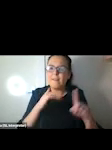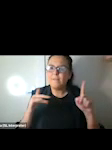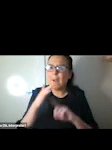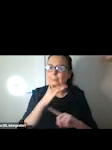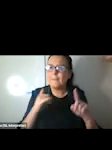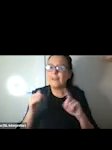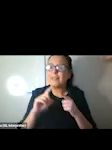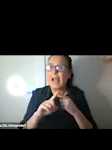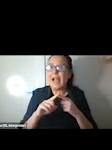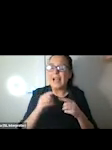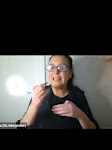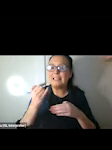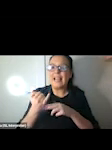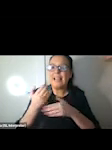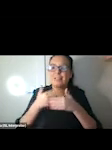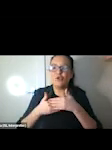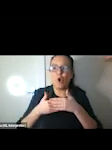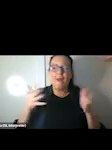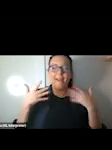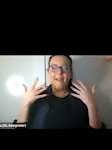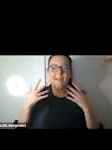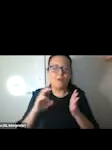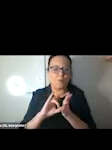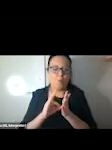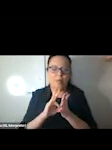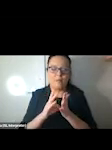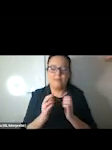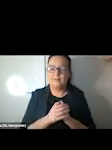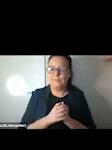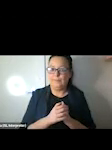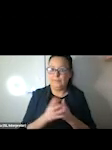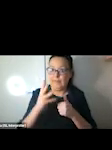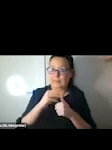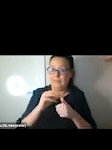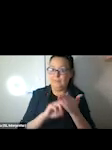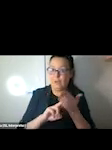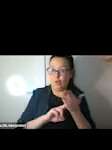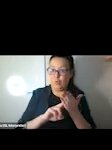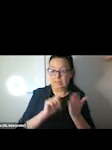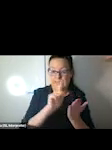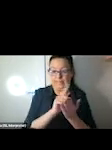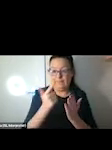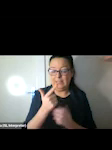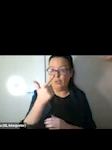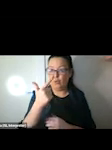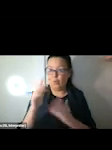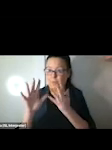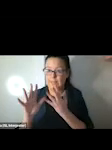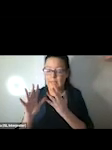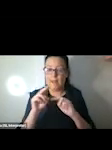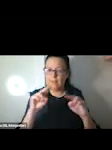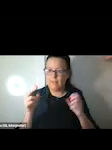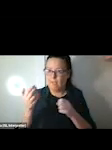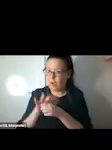air quality. Specific uses covered in 17.2.10 that aren't covered by the technical guidance document